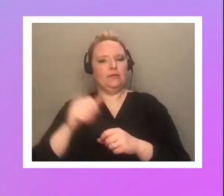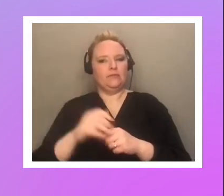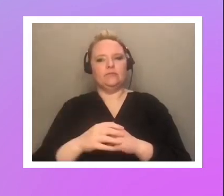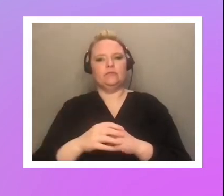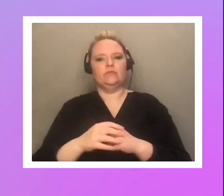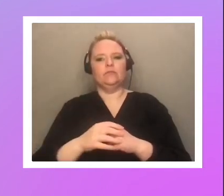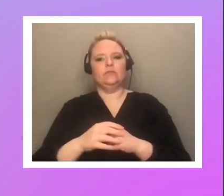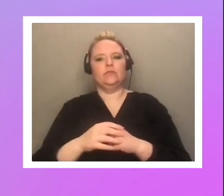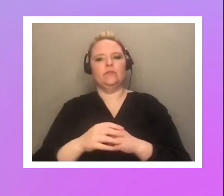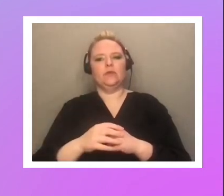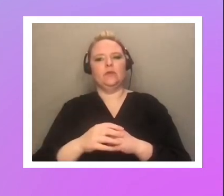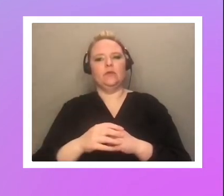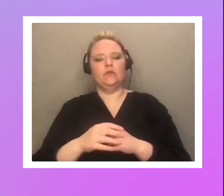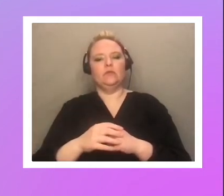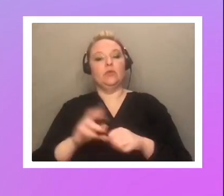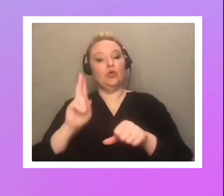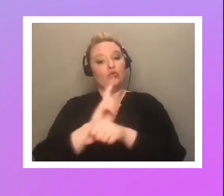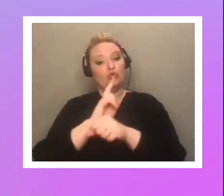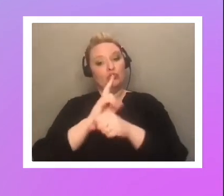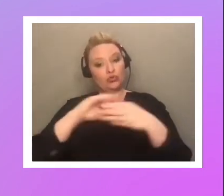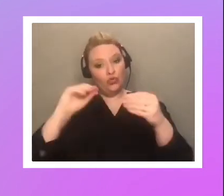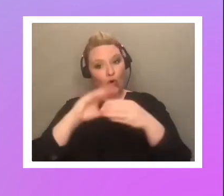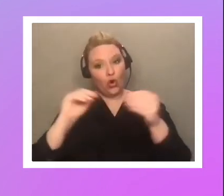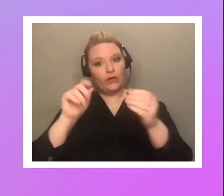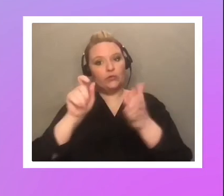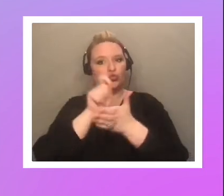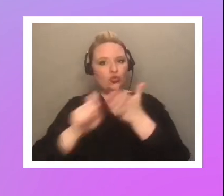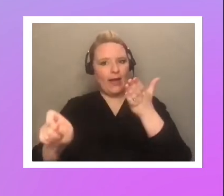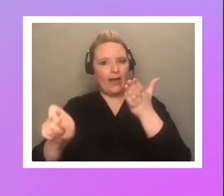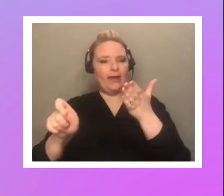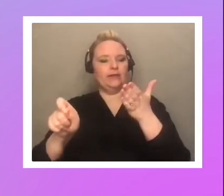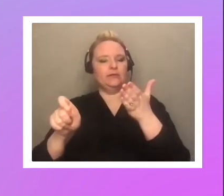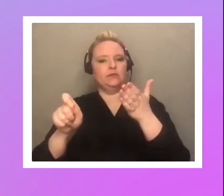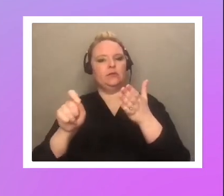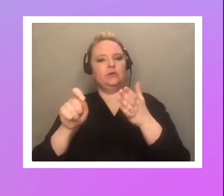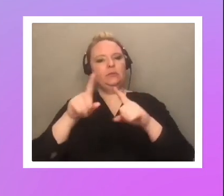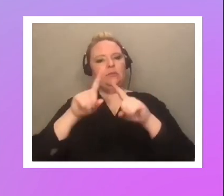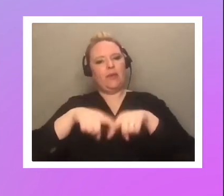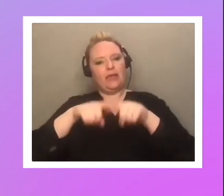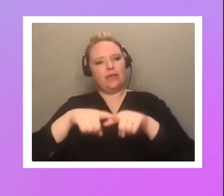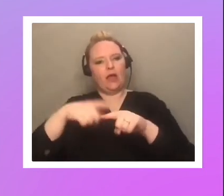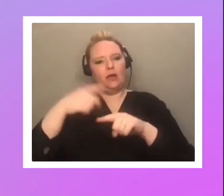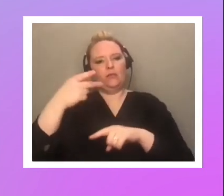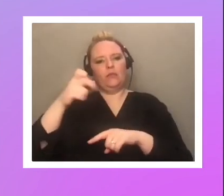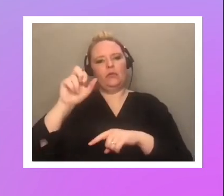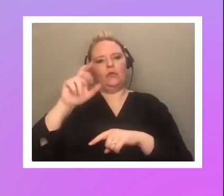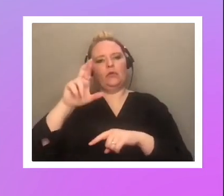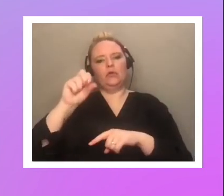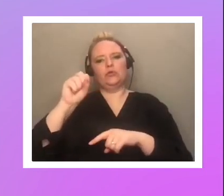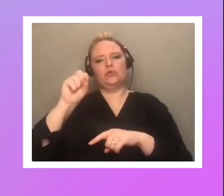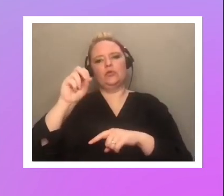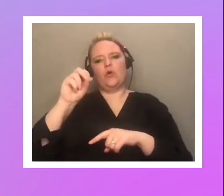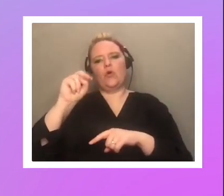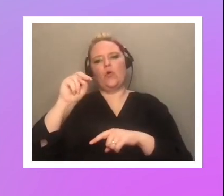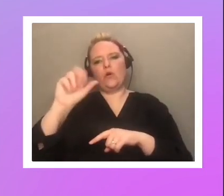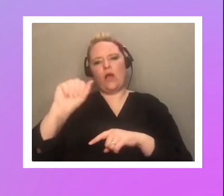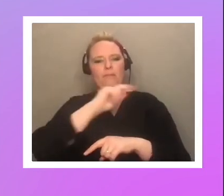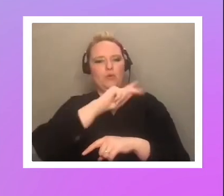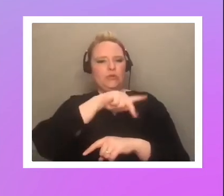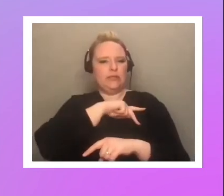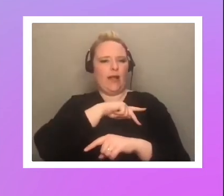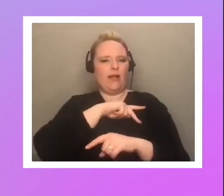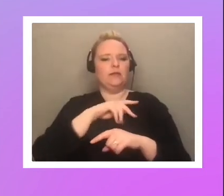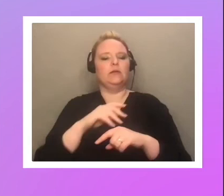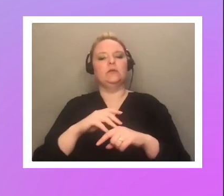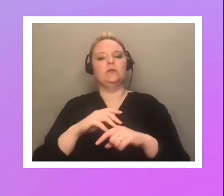user stories for your project based on personas. One of the things that